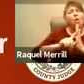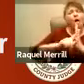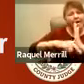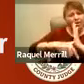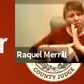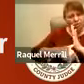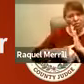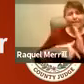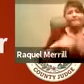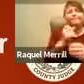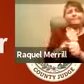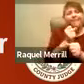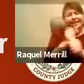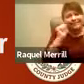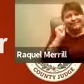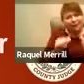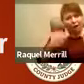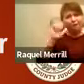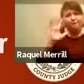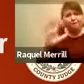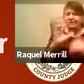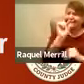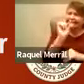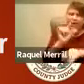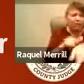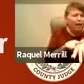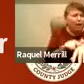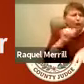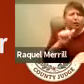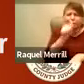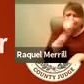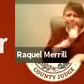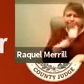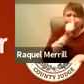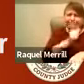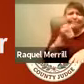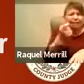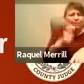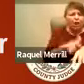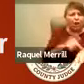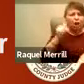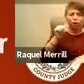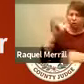Let's make that sacrifice just a little bit longer so we can put this darn thing,